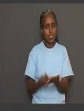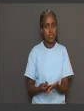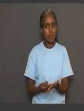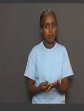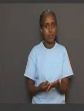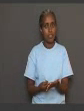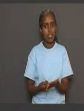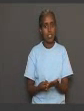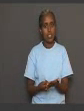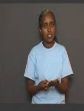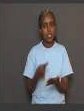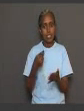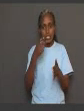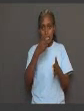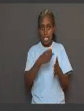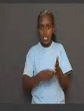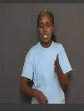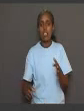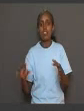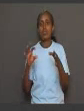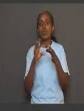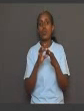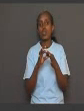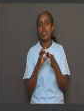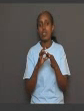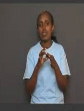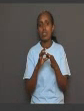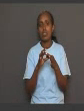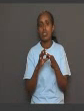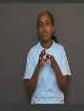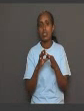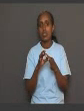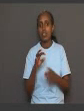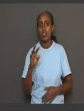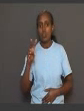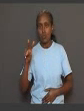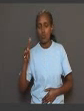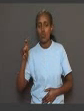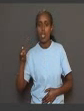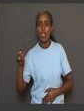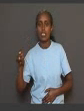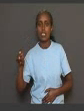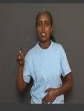then its resultant coordinates are 2x,